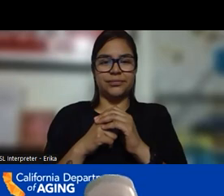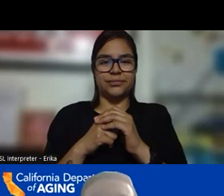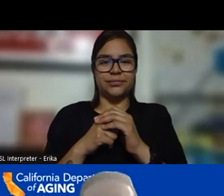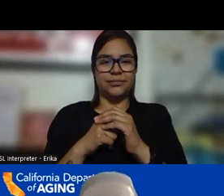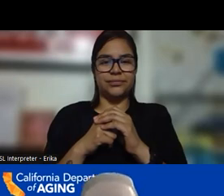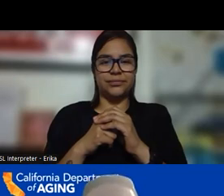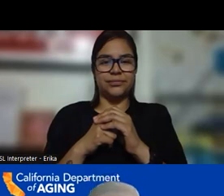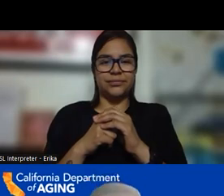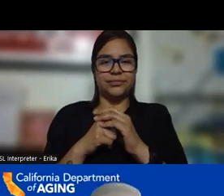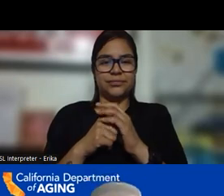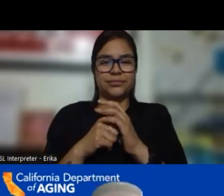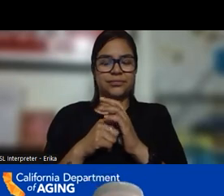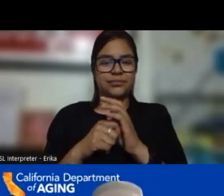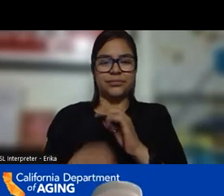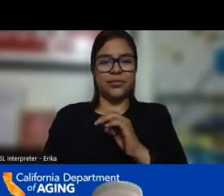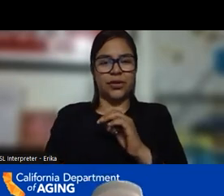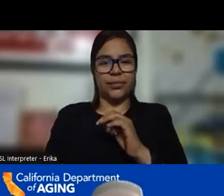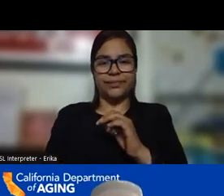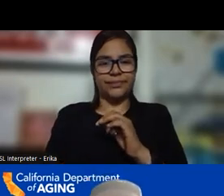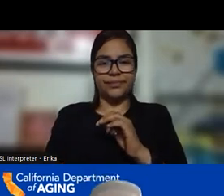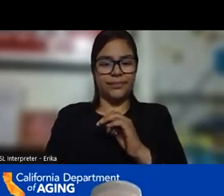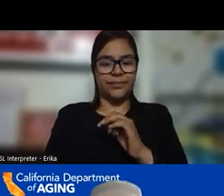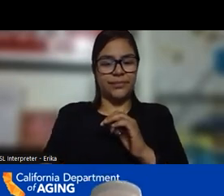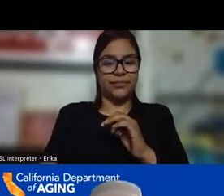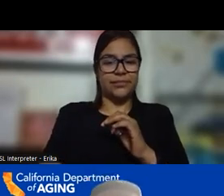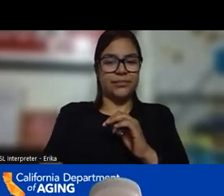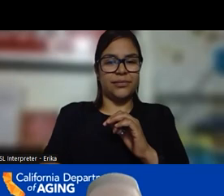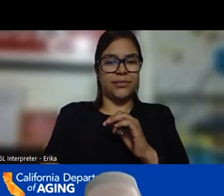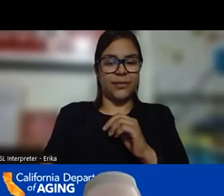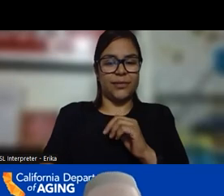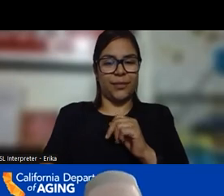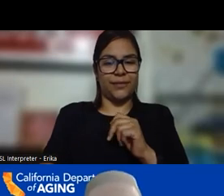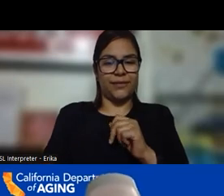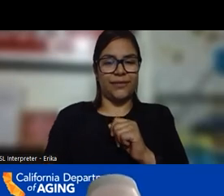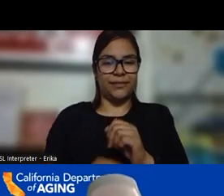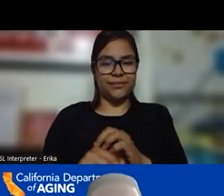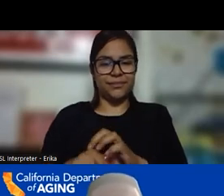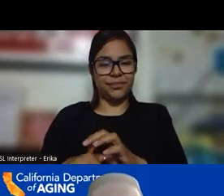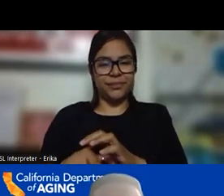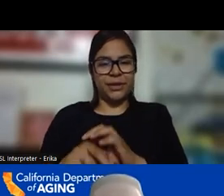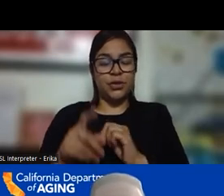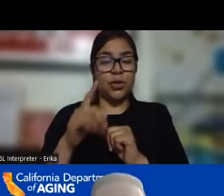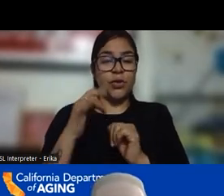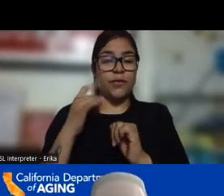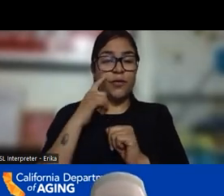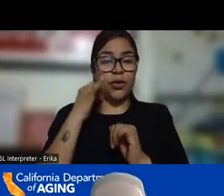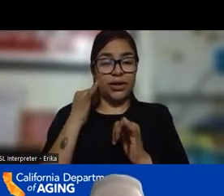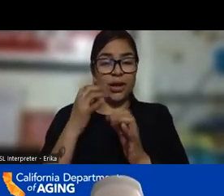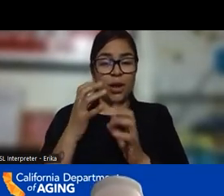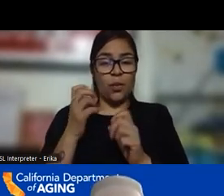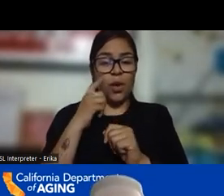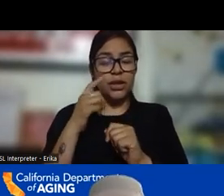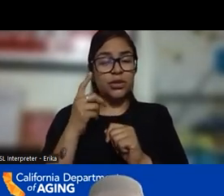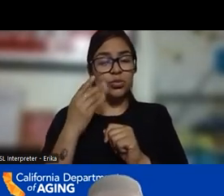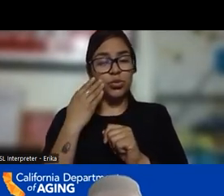we plan on gaining from the study. I want to emphasize the second bullet, which is about data collected in the survey instrument. So we'd like to conduct the study on a periodic basis